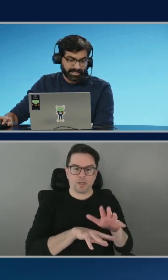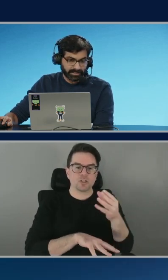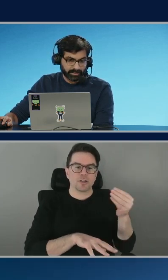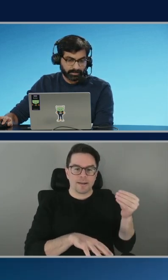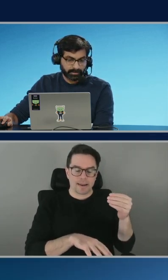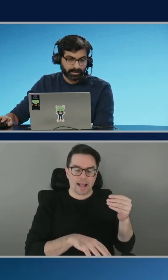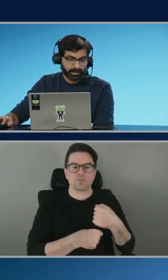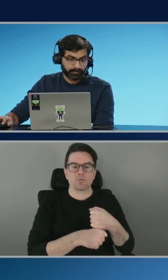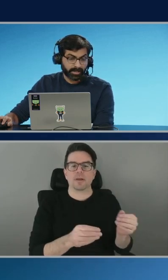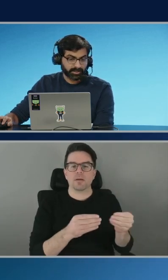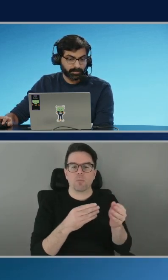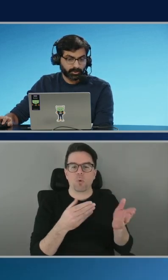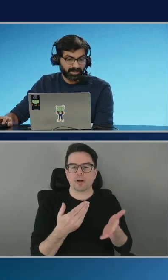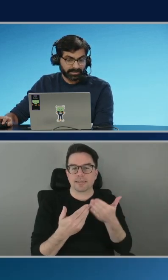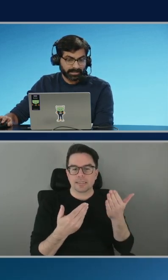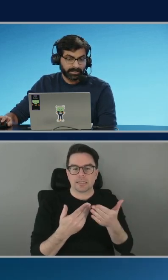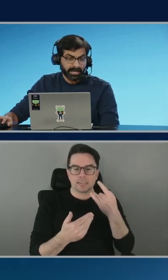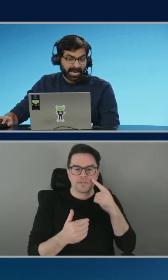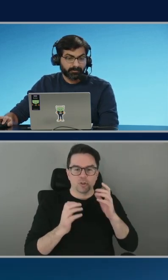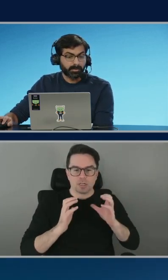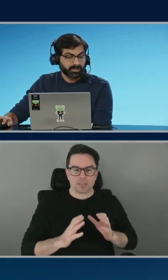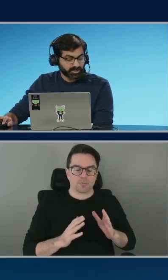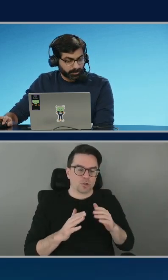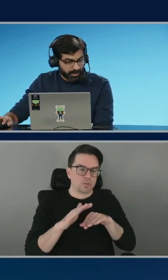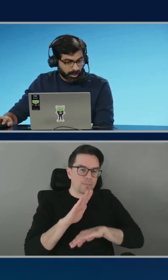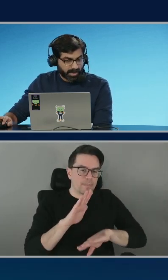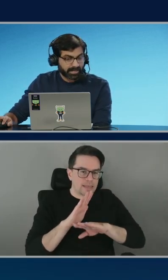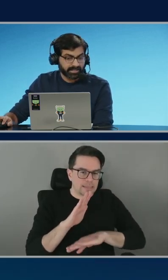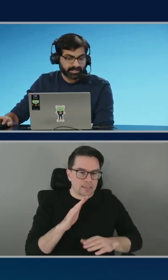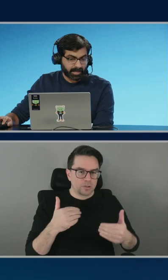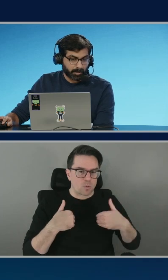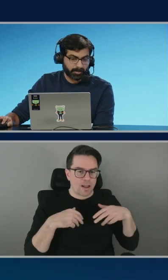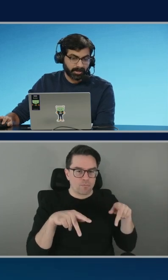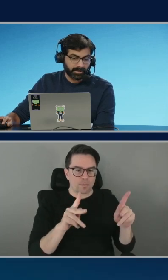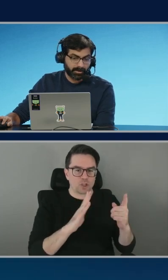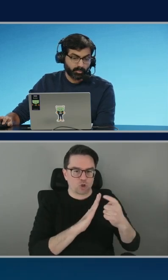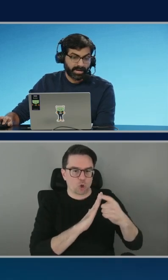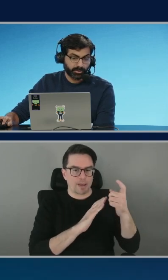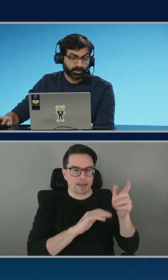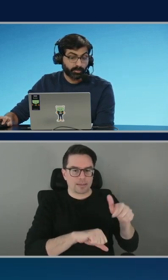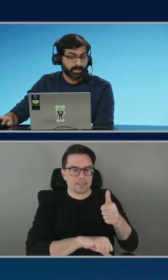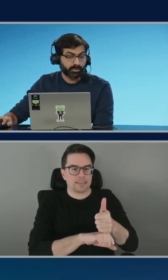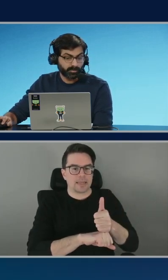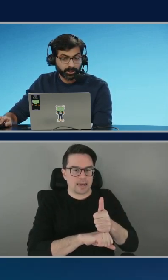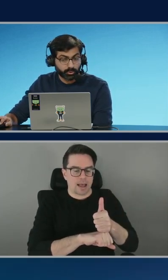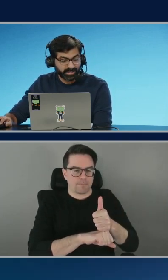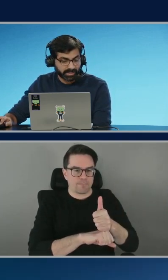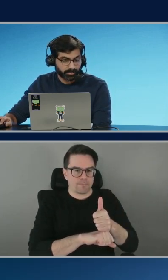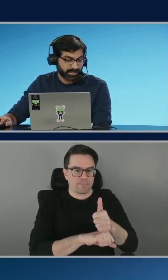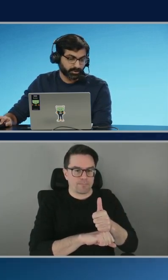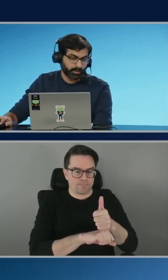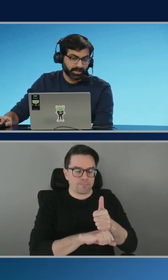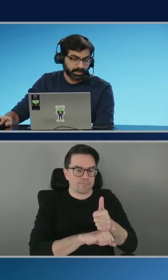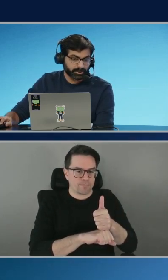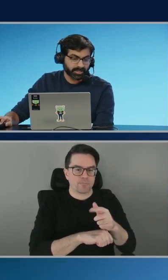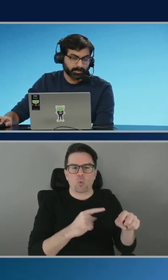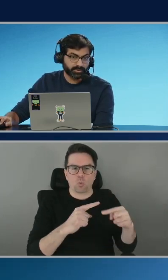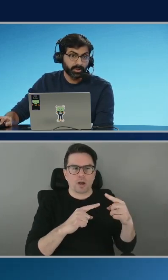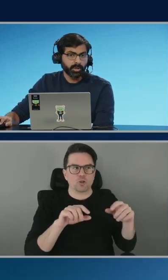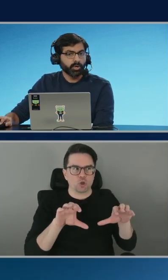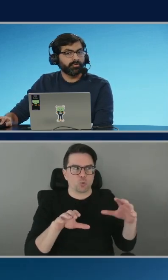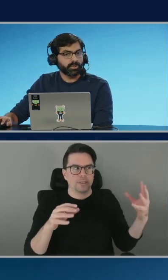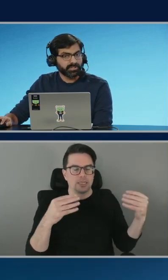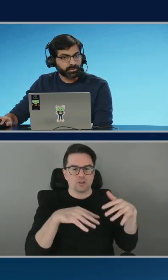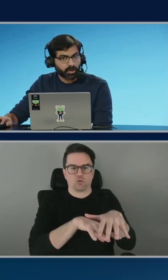lot easier for customers to basically have permissions be automatically set up when you're doing the integration. So we encourage